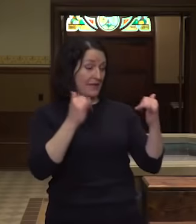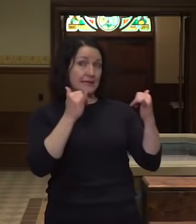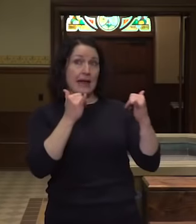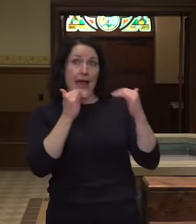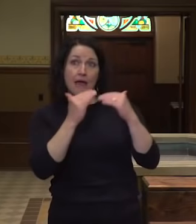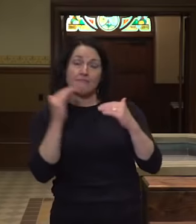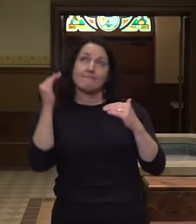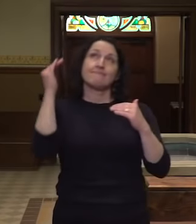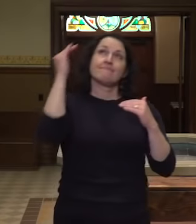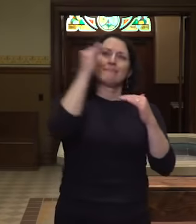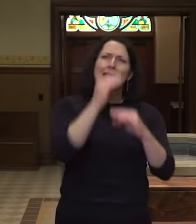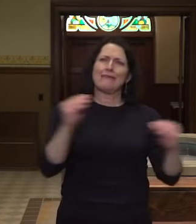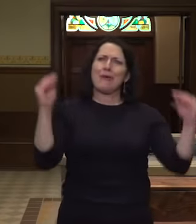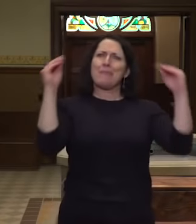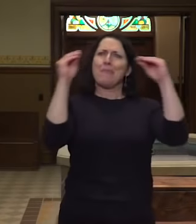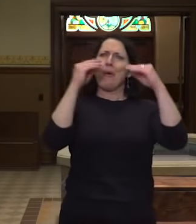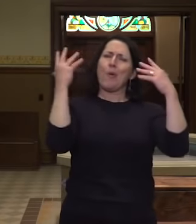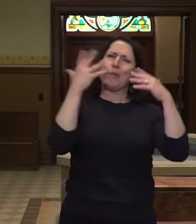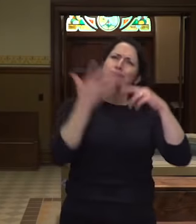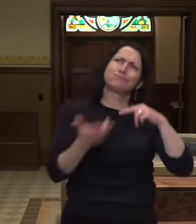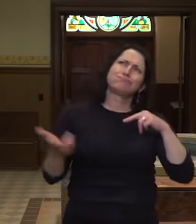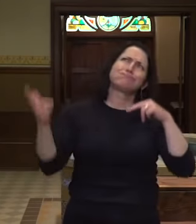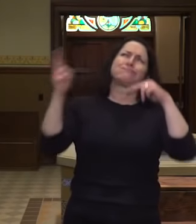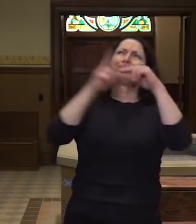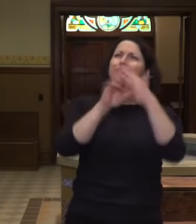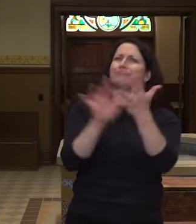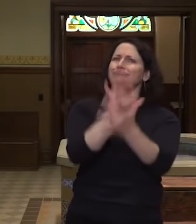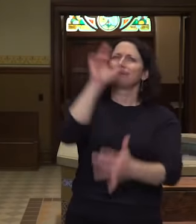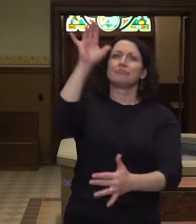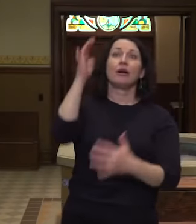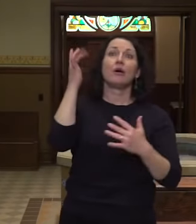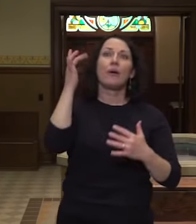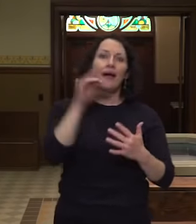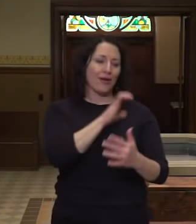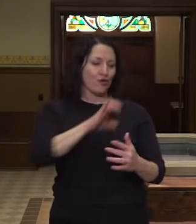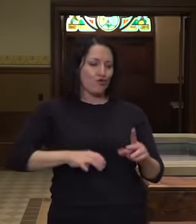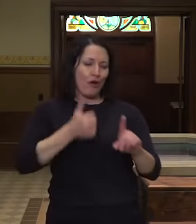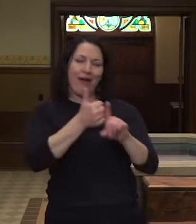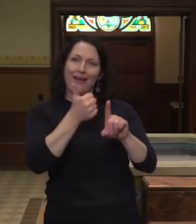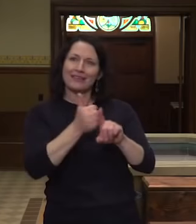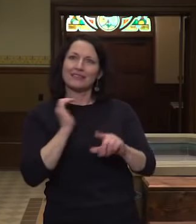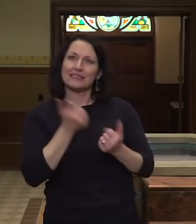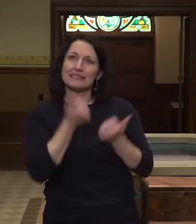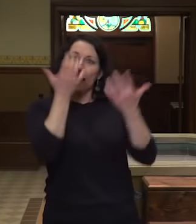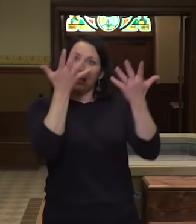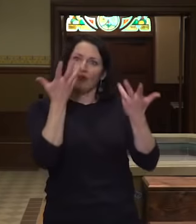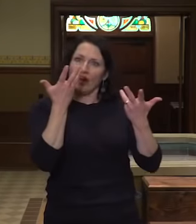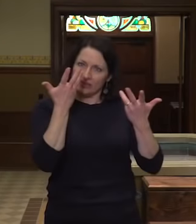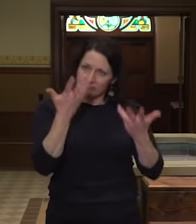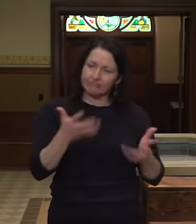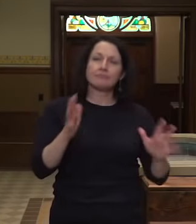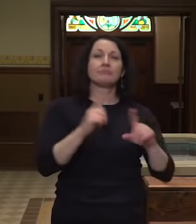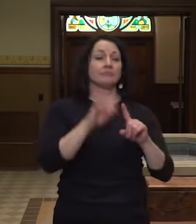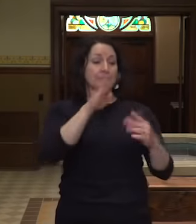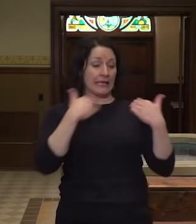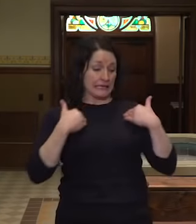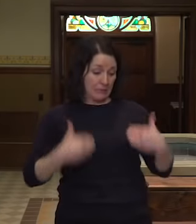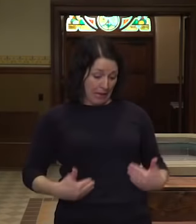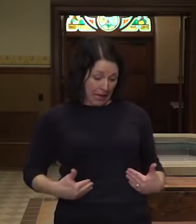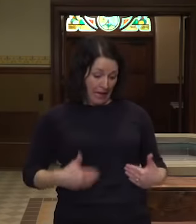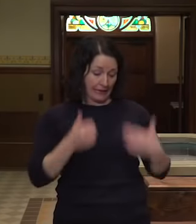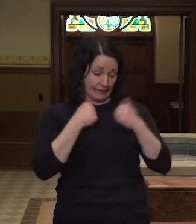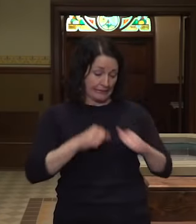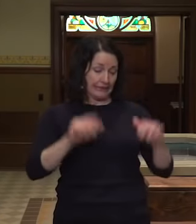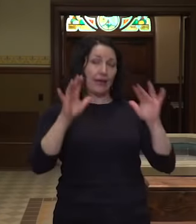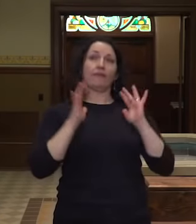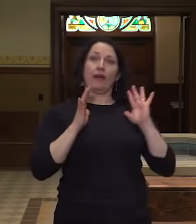to laud you yet more gloriously, when Christ our Passover has been sacrificed. By the oblation of his body, he